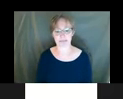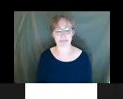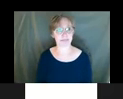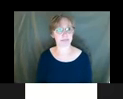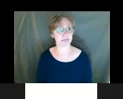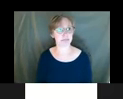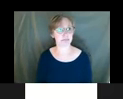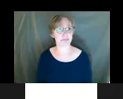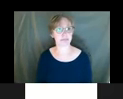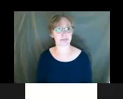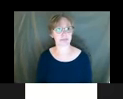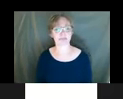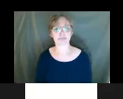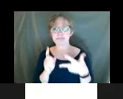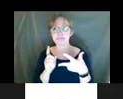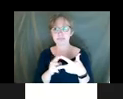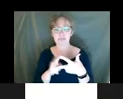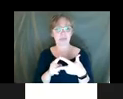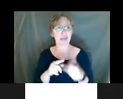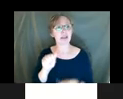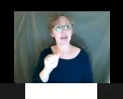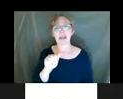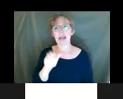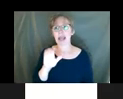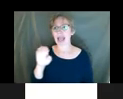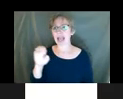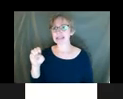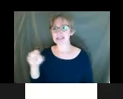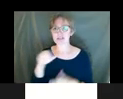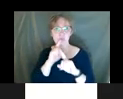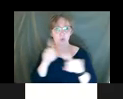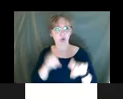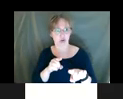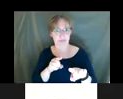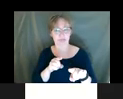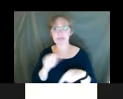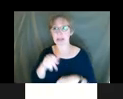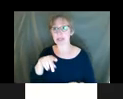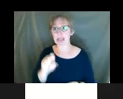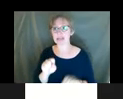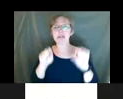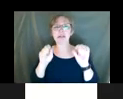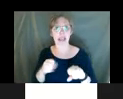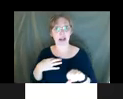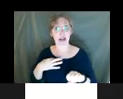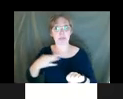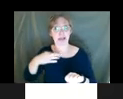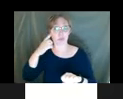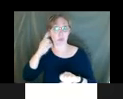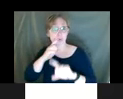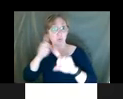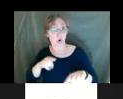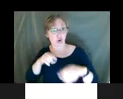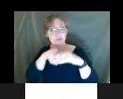An access order. APS may apply to the court for an order to gain access to a person to